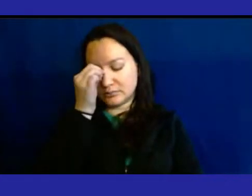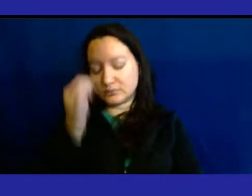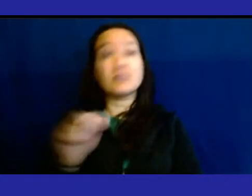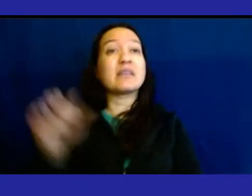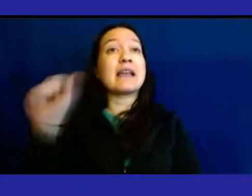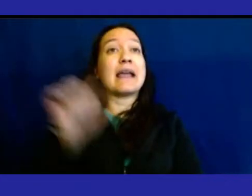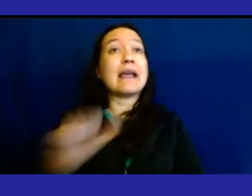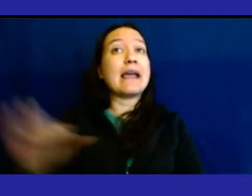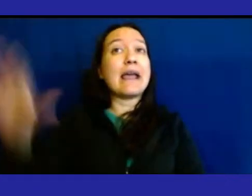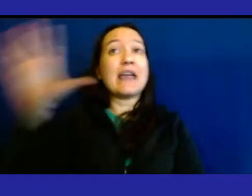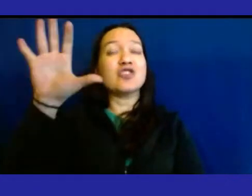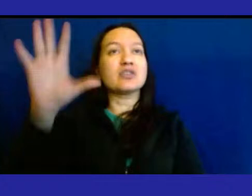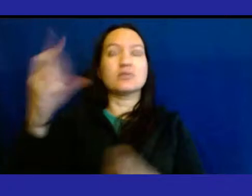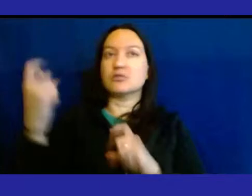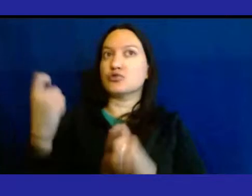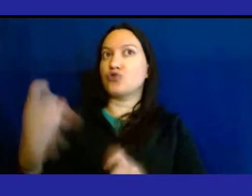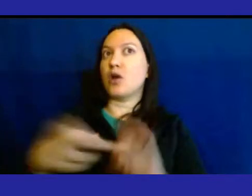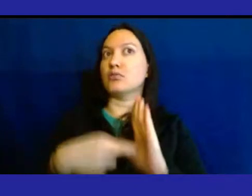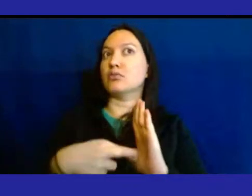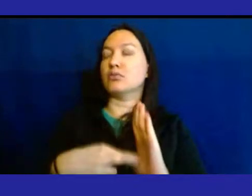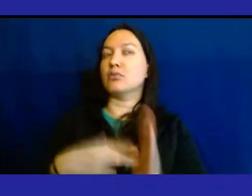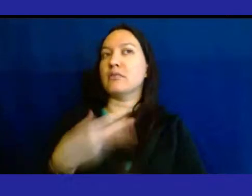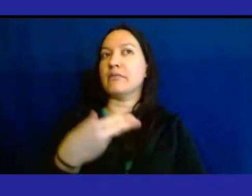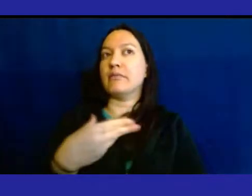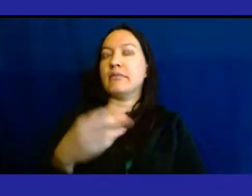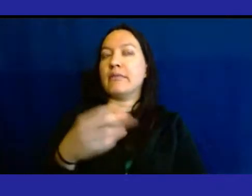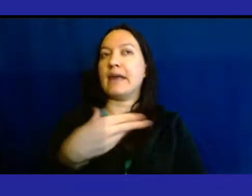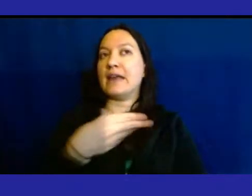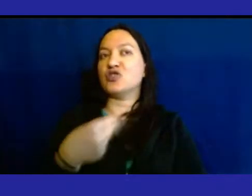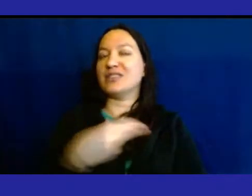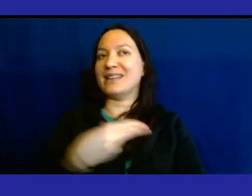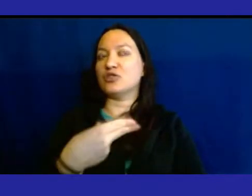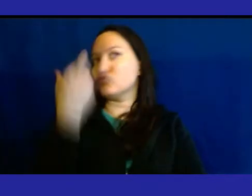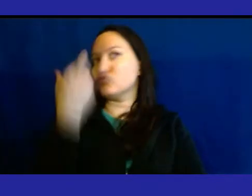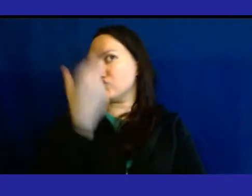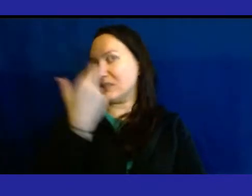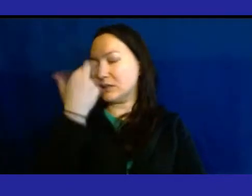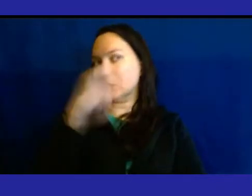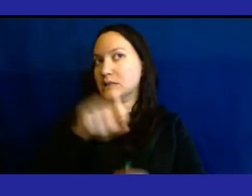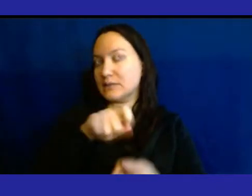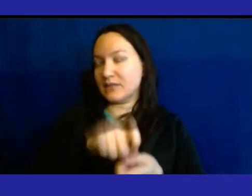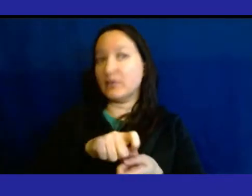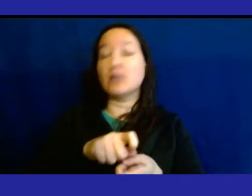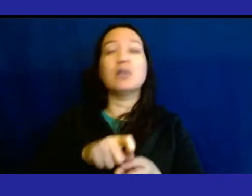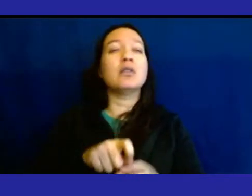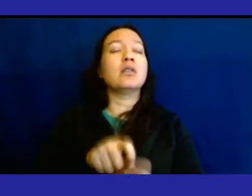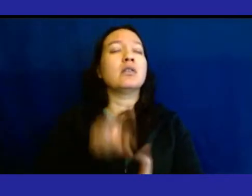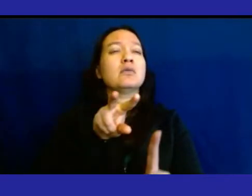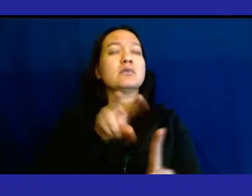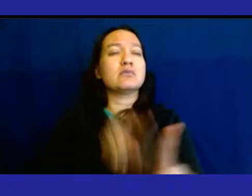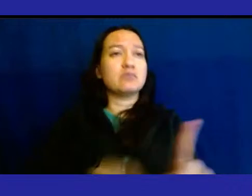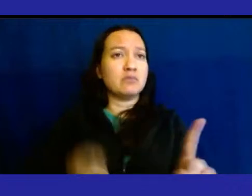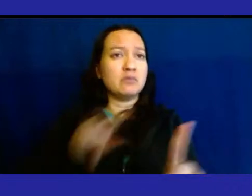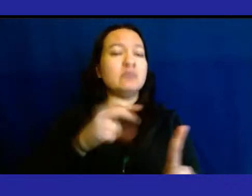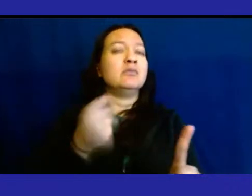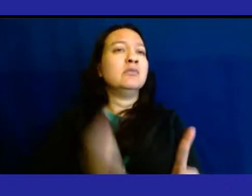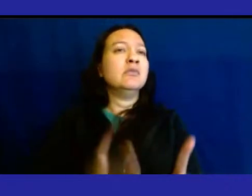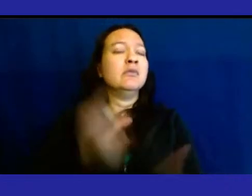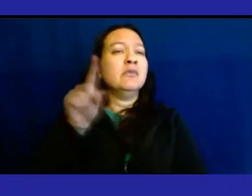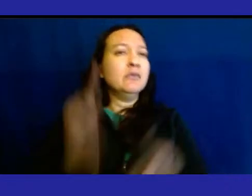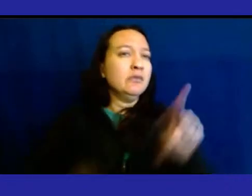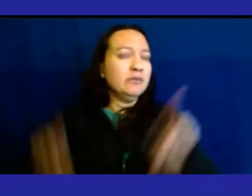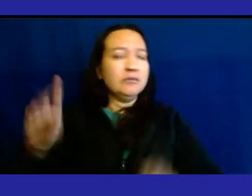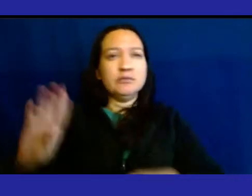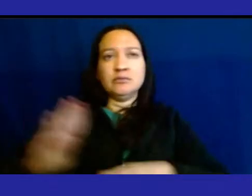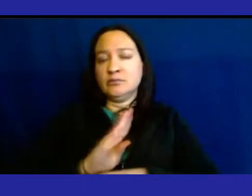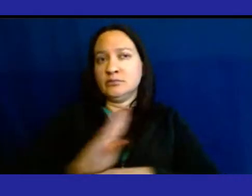to be overrepresented here at health and hospitals, and that's in particular because when you look at the number of diverse businesses